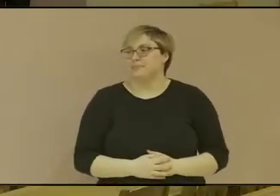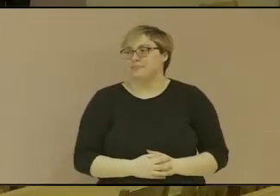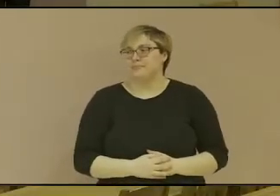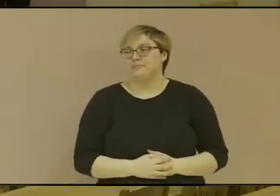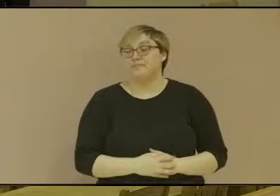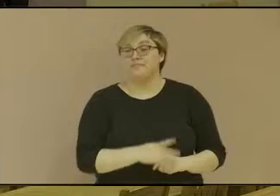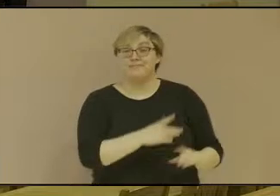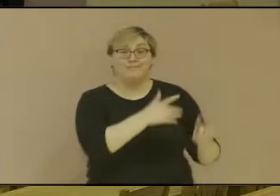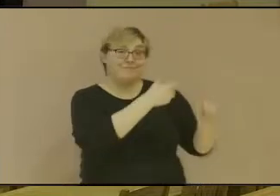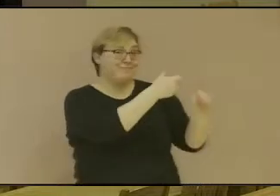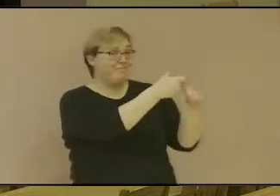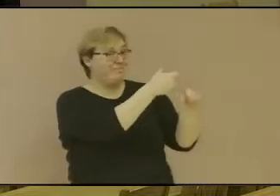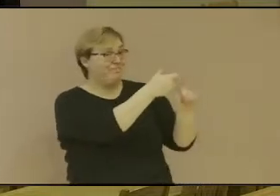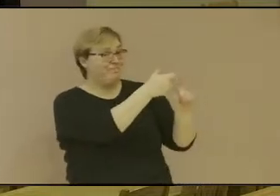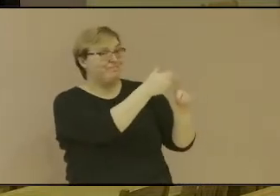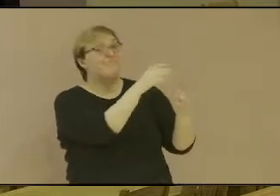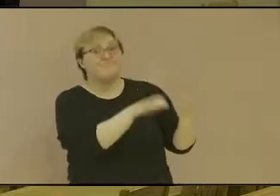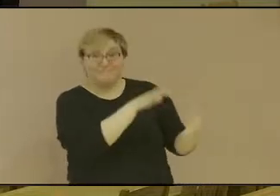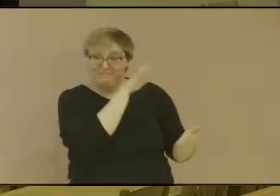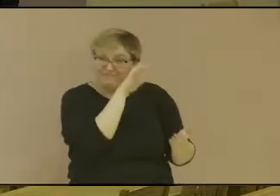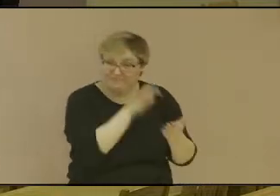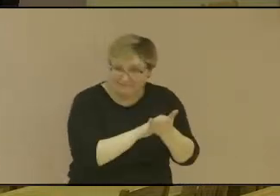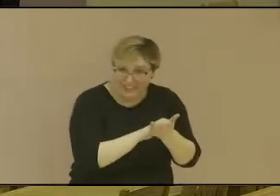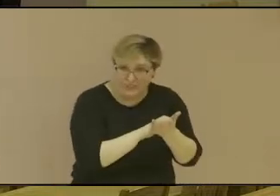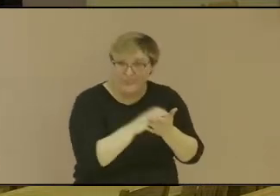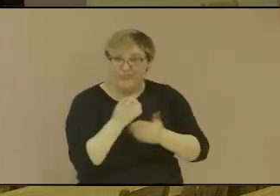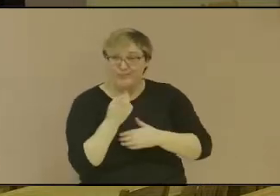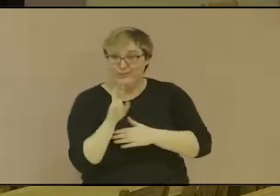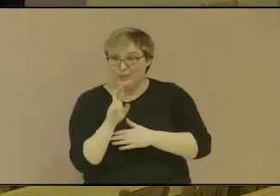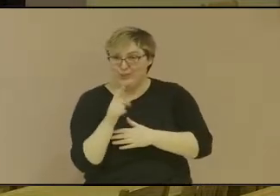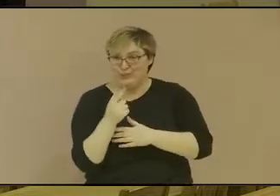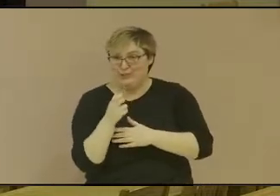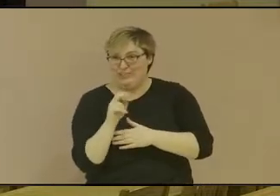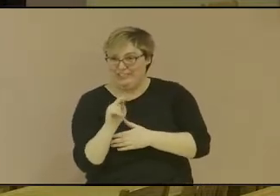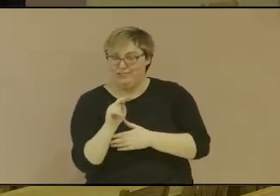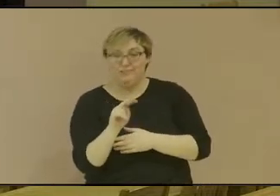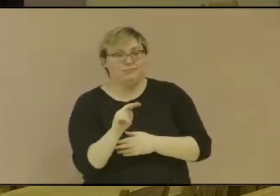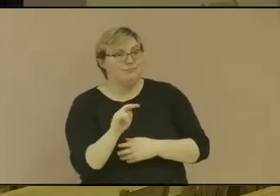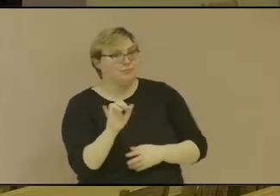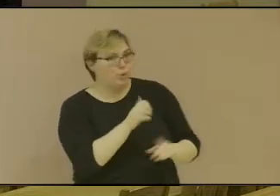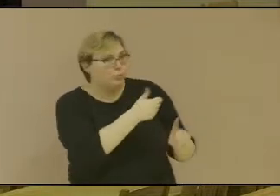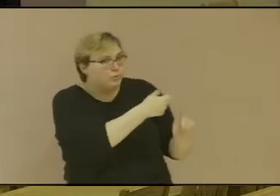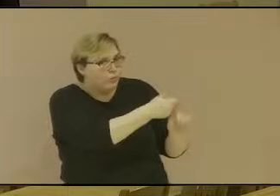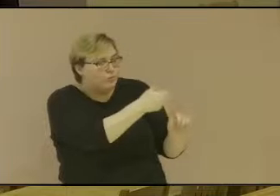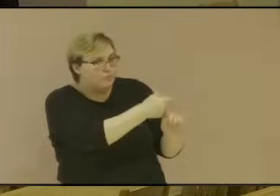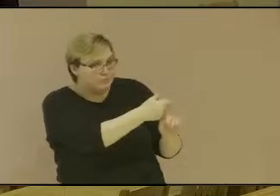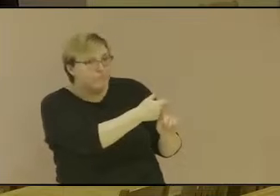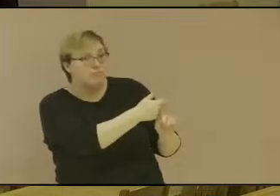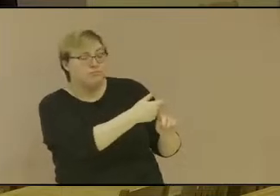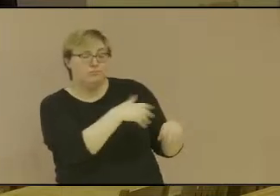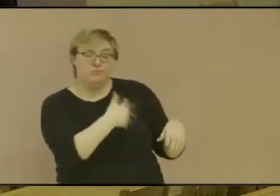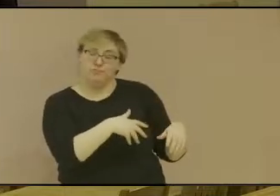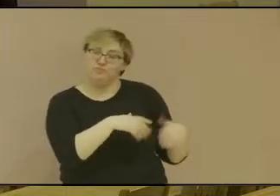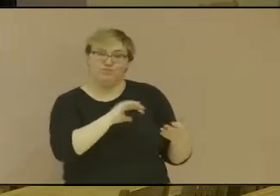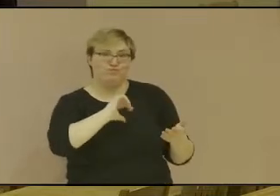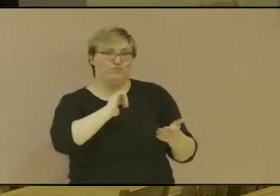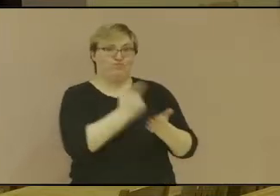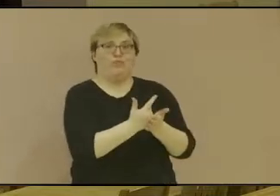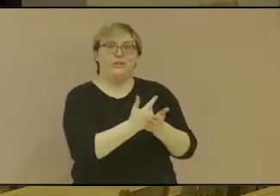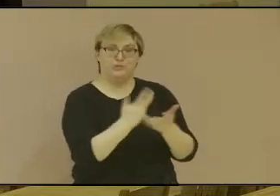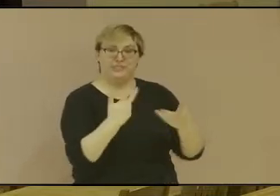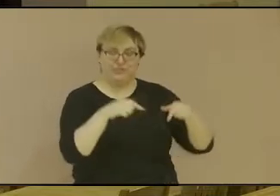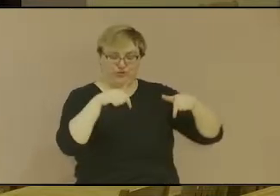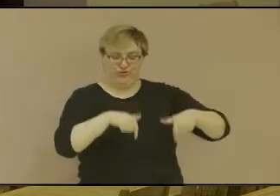Who was married to Dr. Saul Green and is herself an accomplished King's graduate of